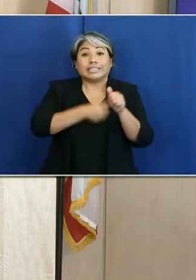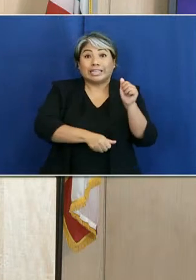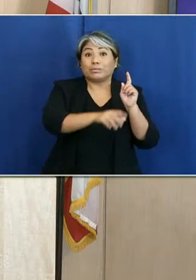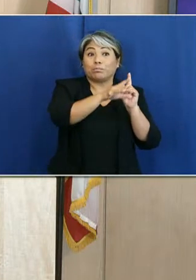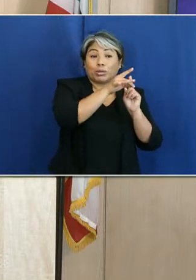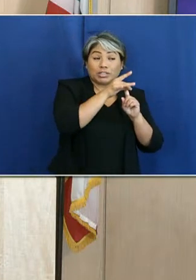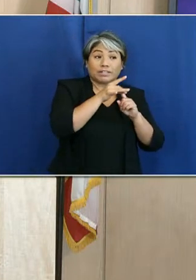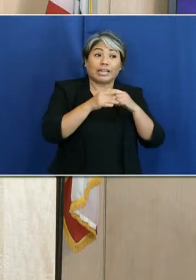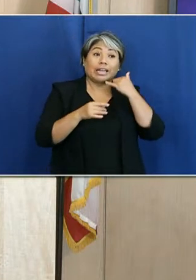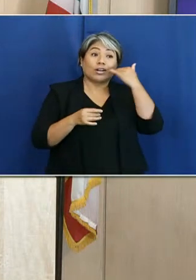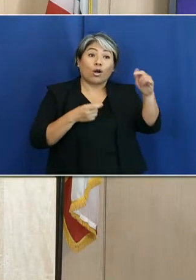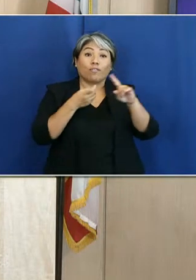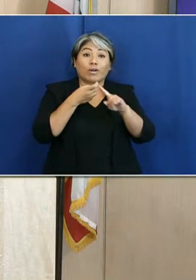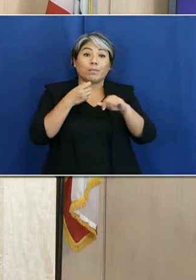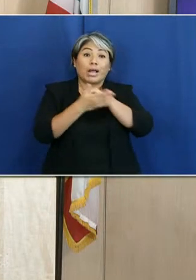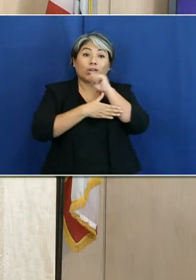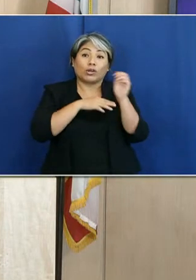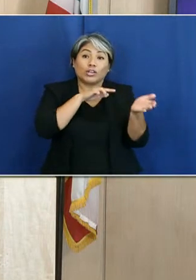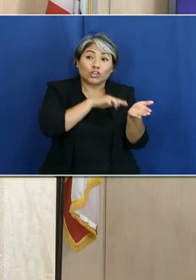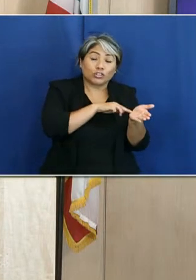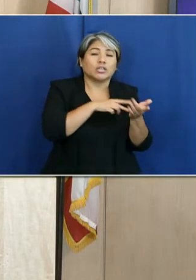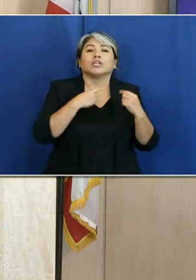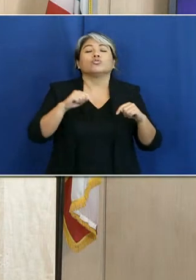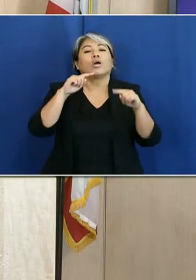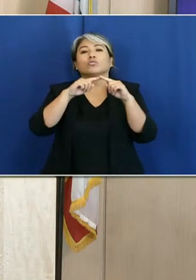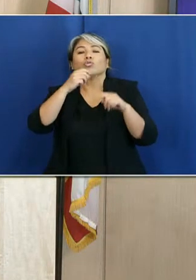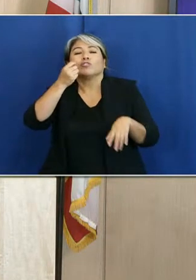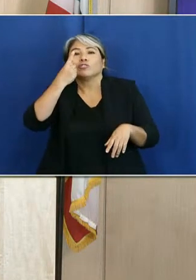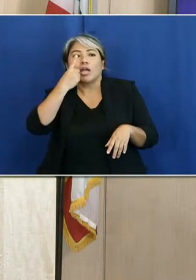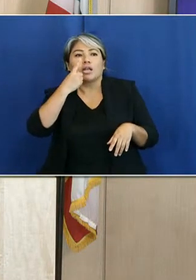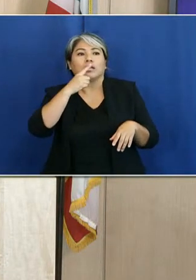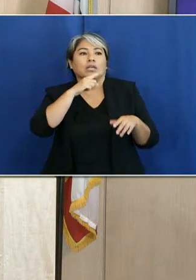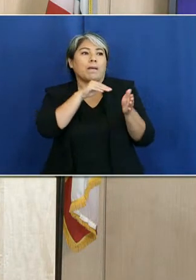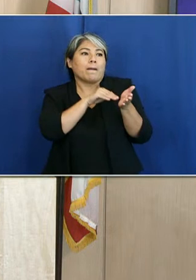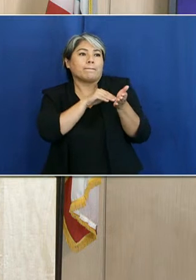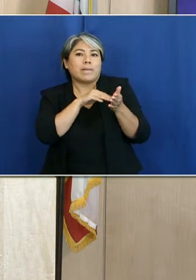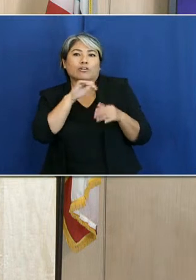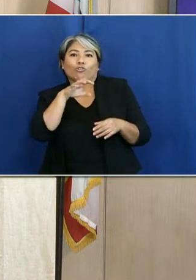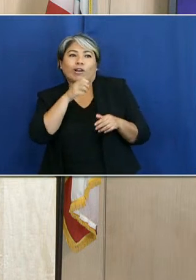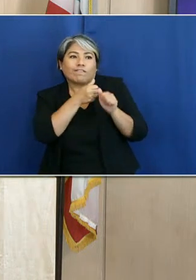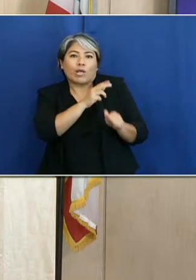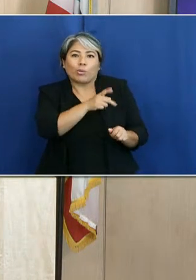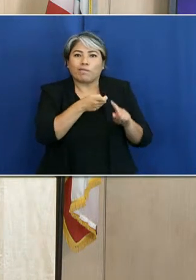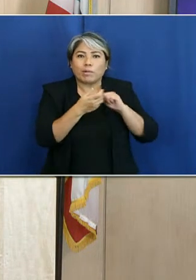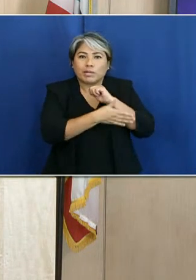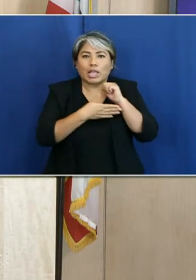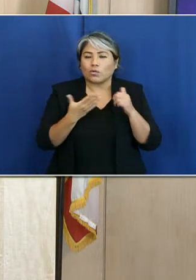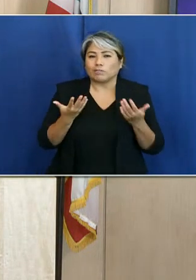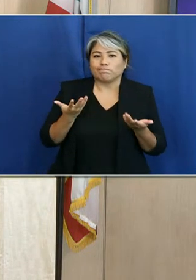case get a call from a county nurse trying to understand the medical care follow-up from the county?